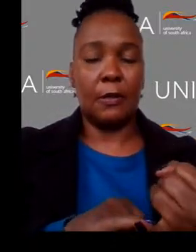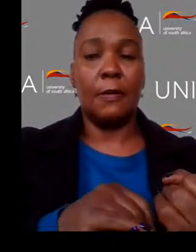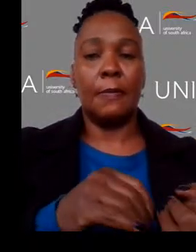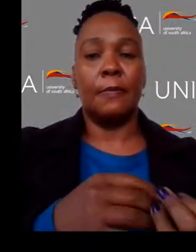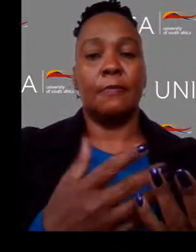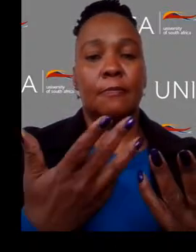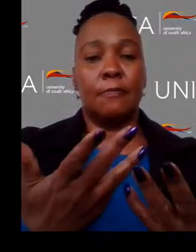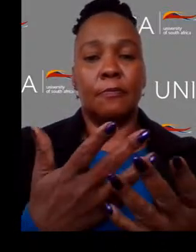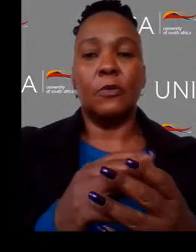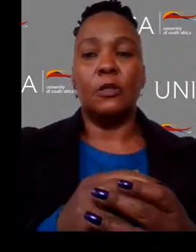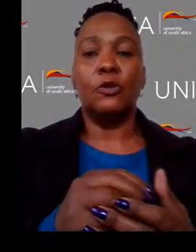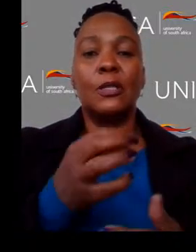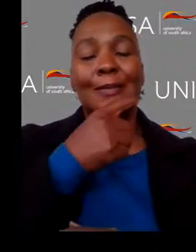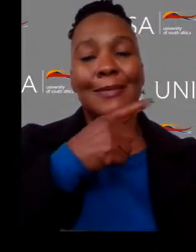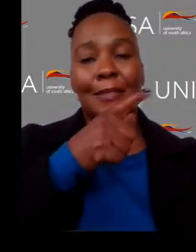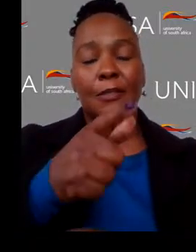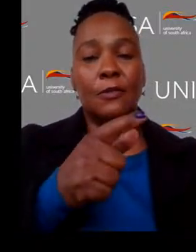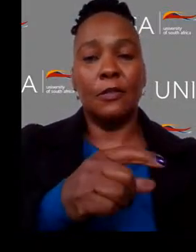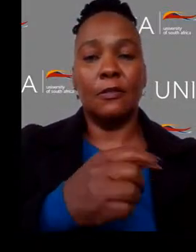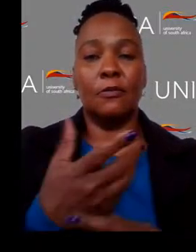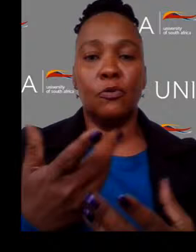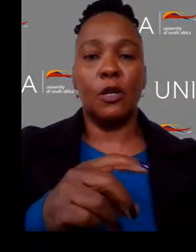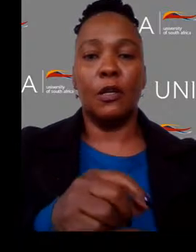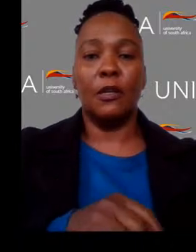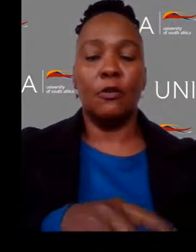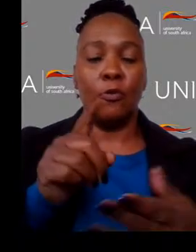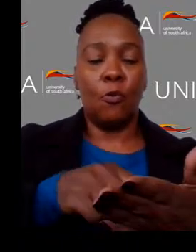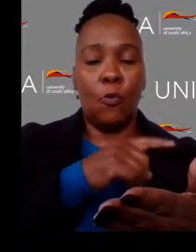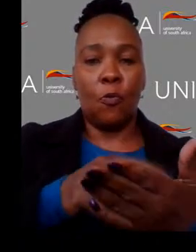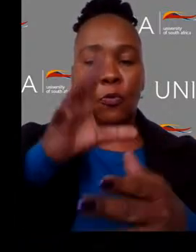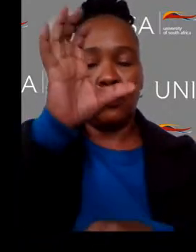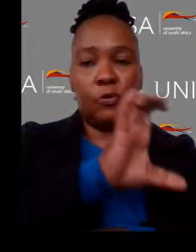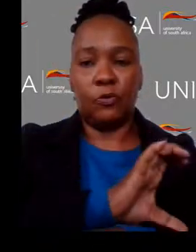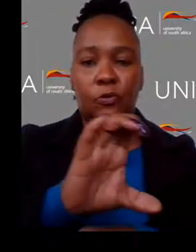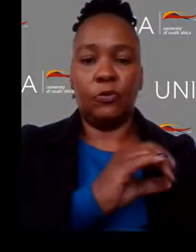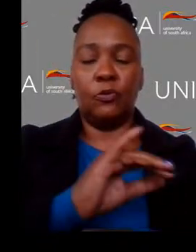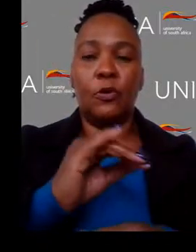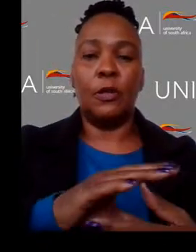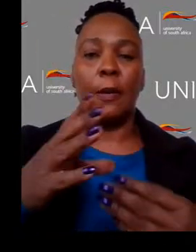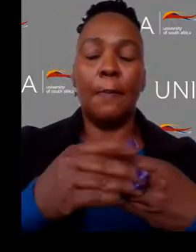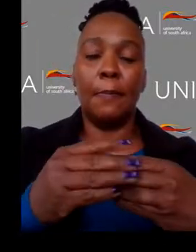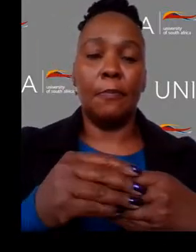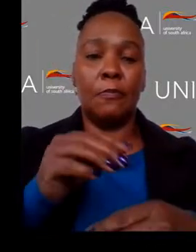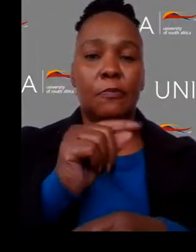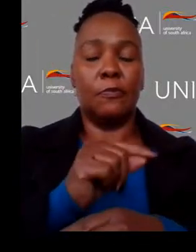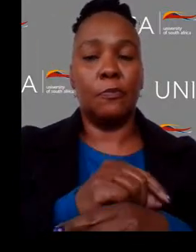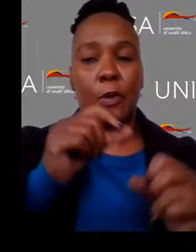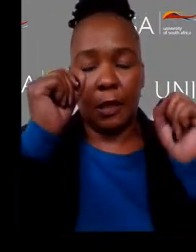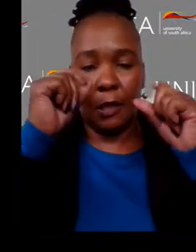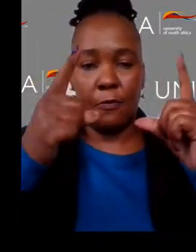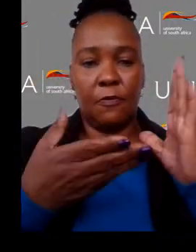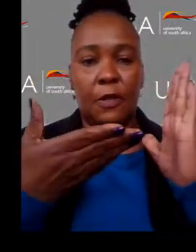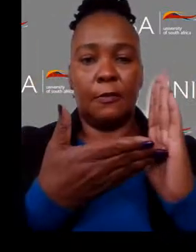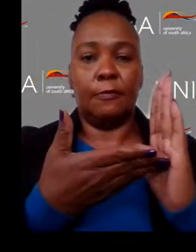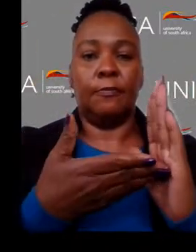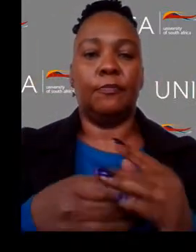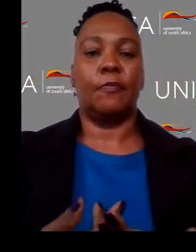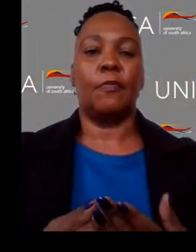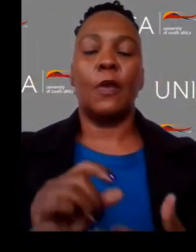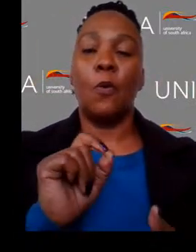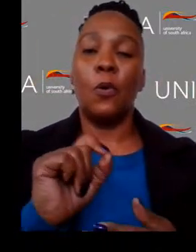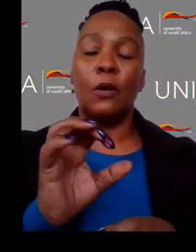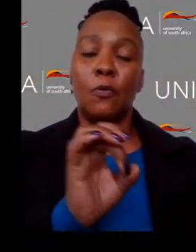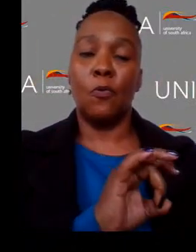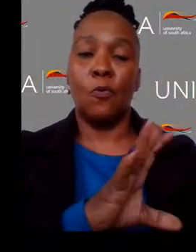an incorrect college where you're not a member of. So just be aware of that. So once you logged in,